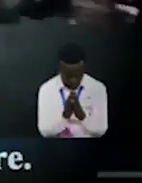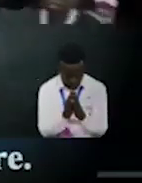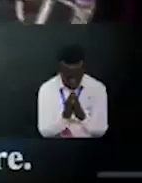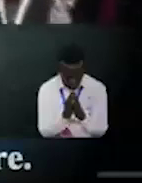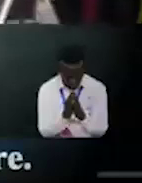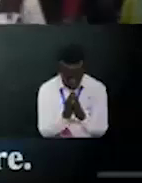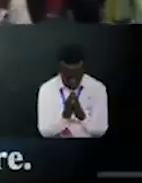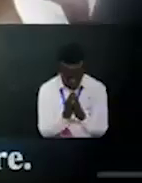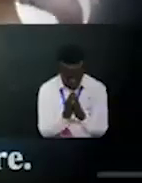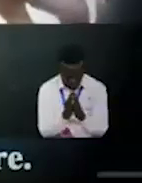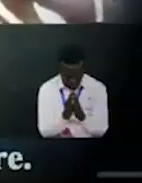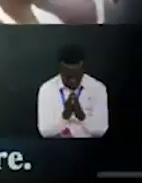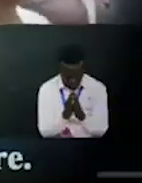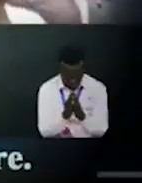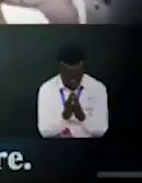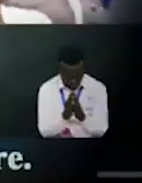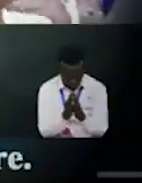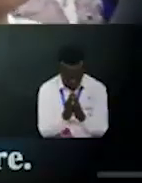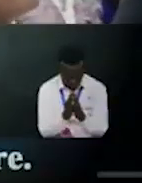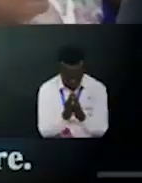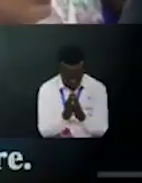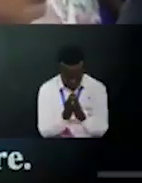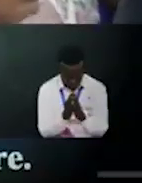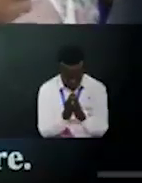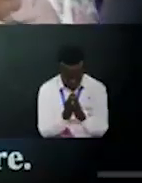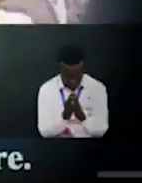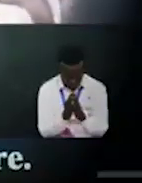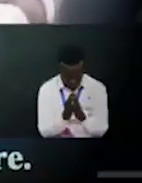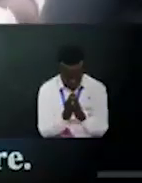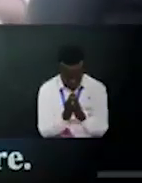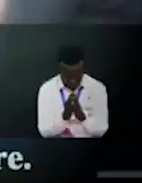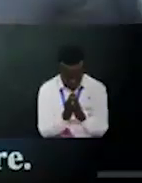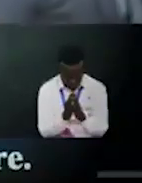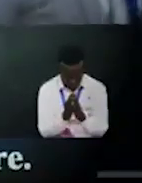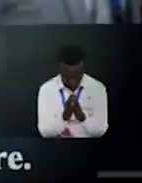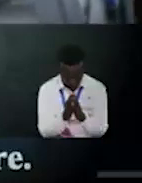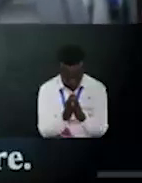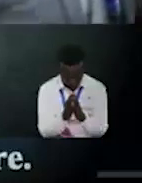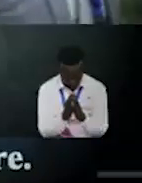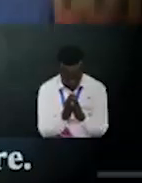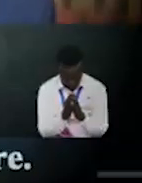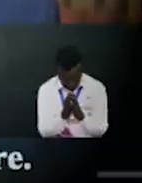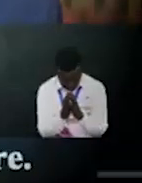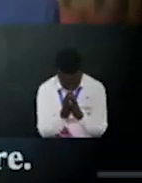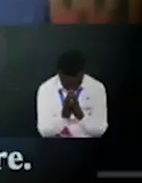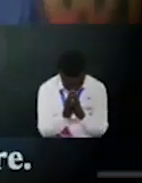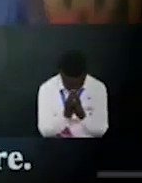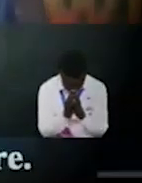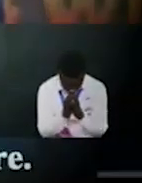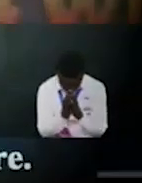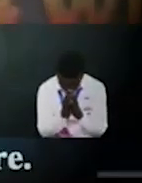masukatanda la la la ba. Yanda la la la la la la la la la la ba. In the